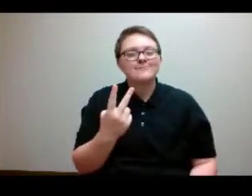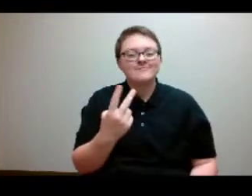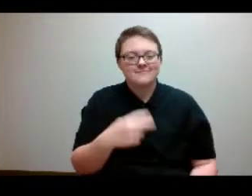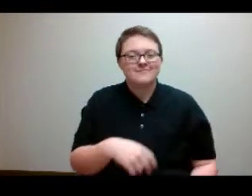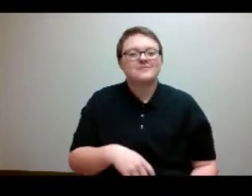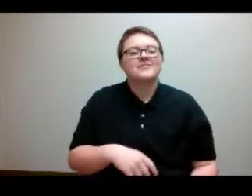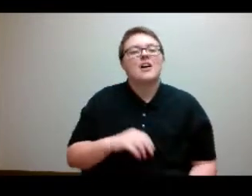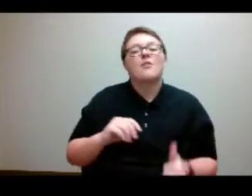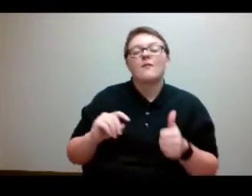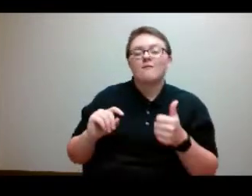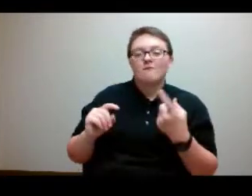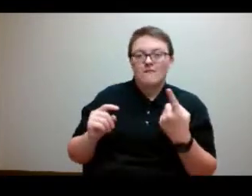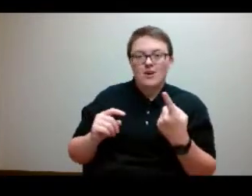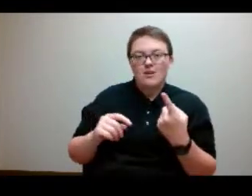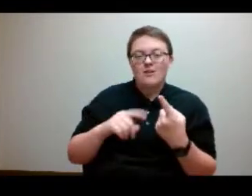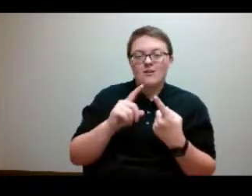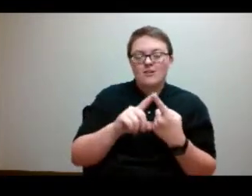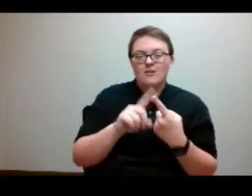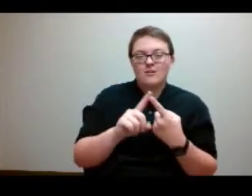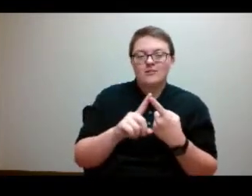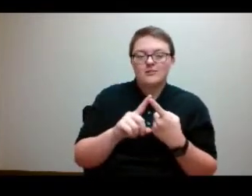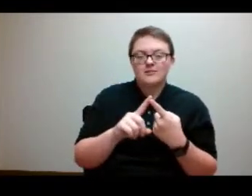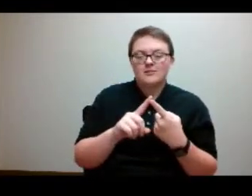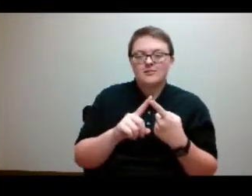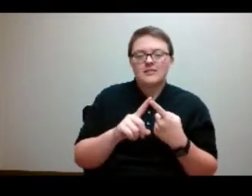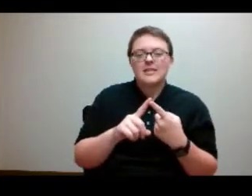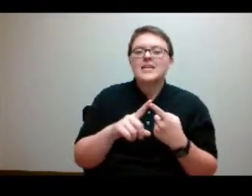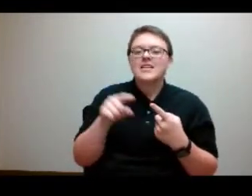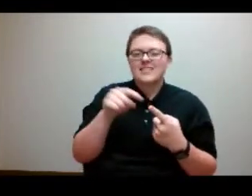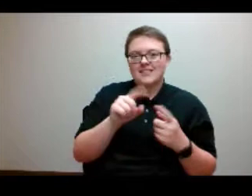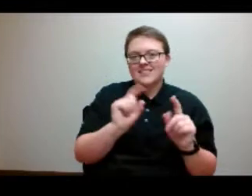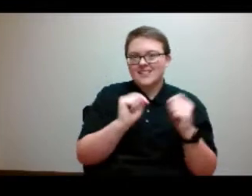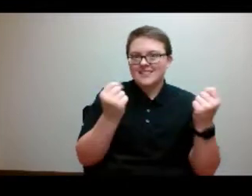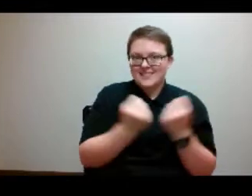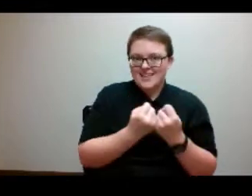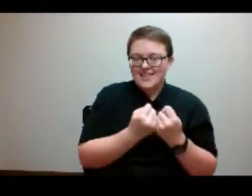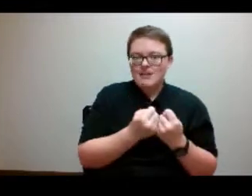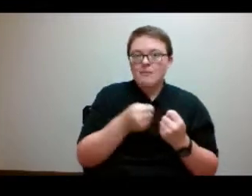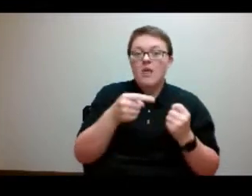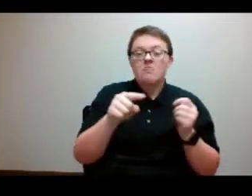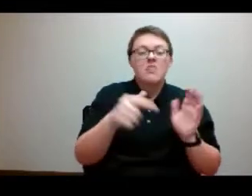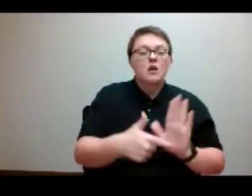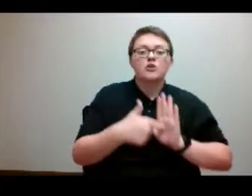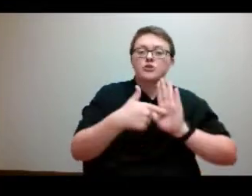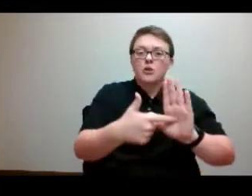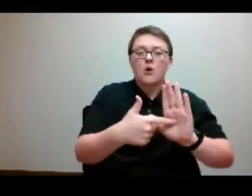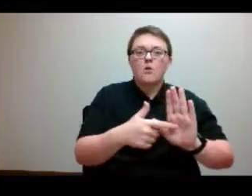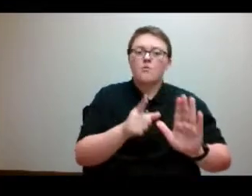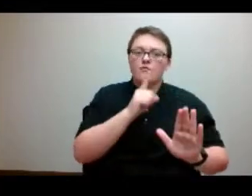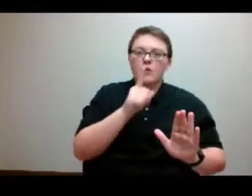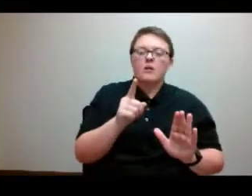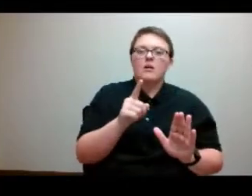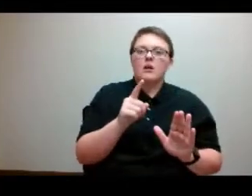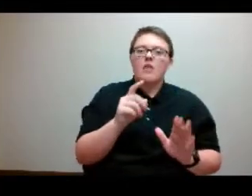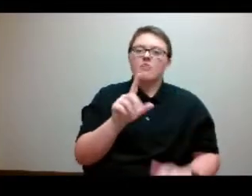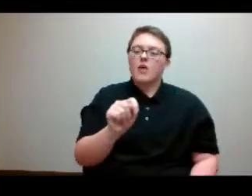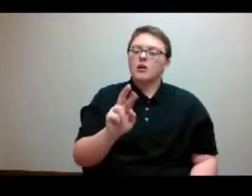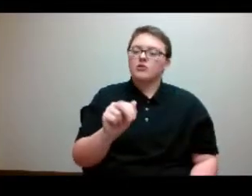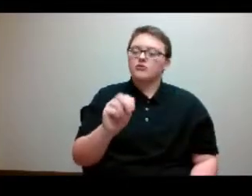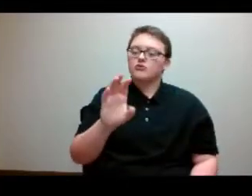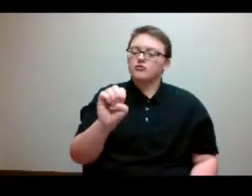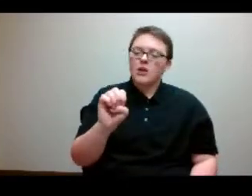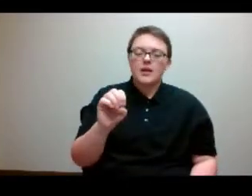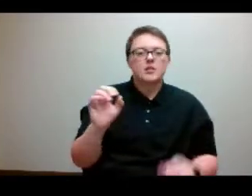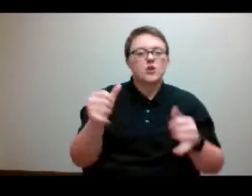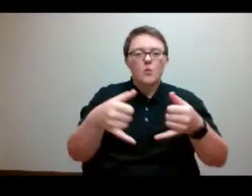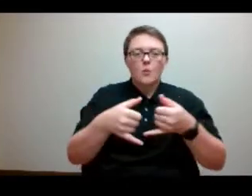our first award winner is to a team that exemplifies the spirit of the Trace Awards. In collaboration